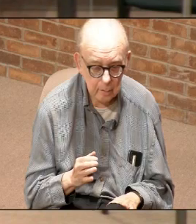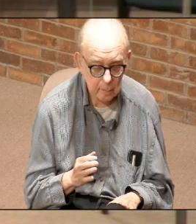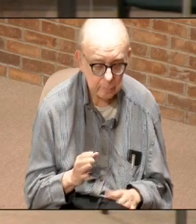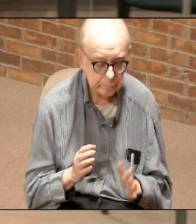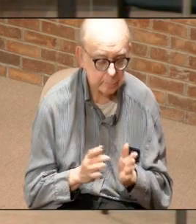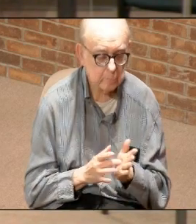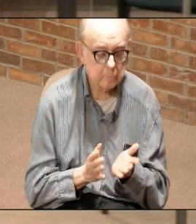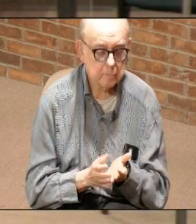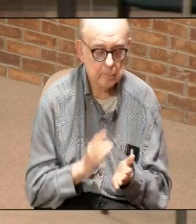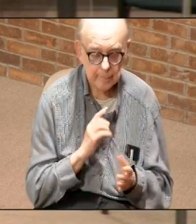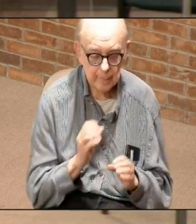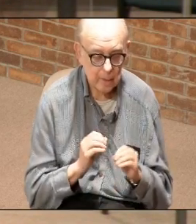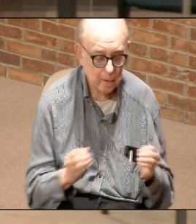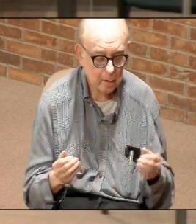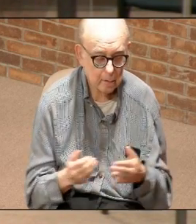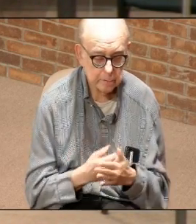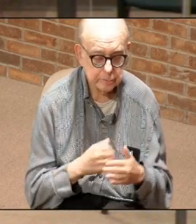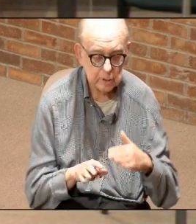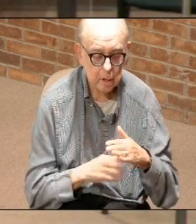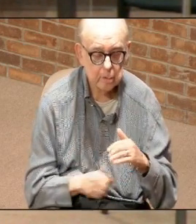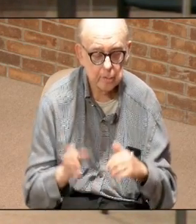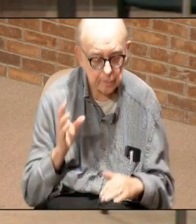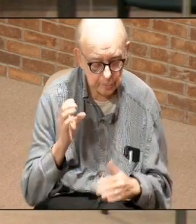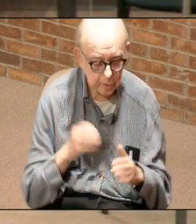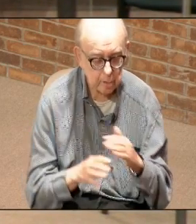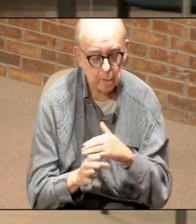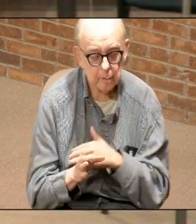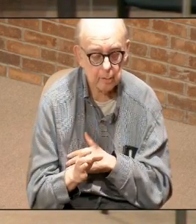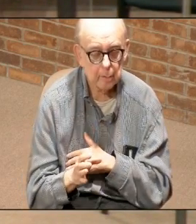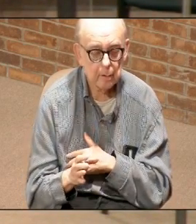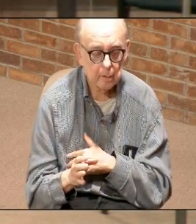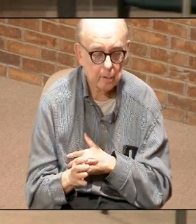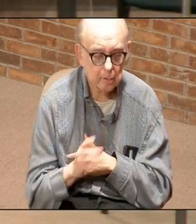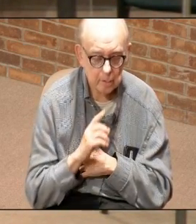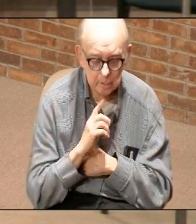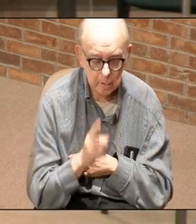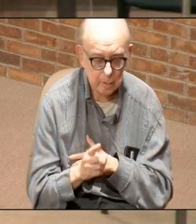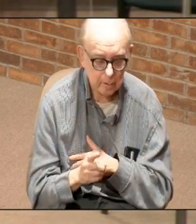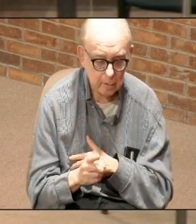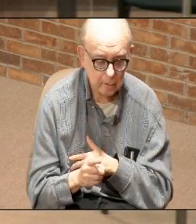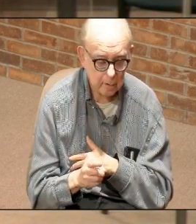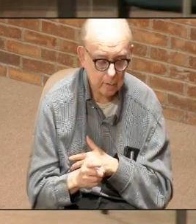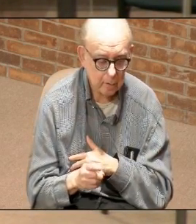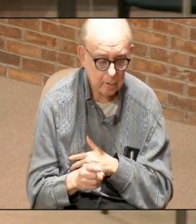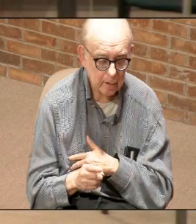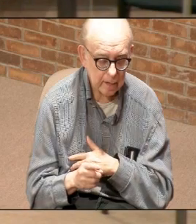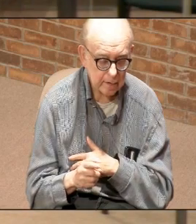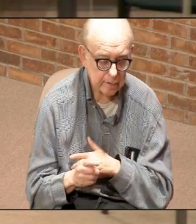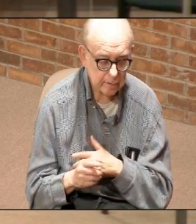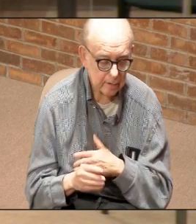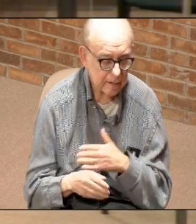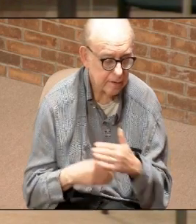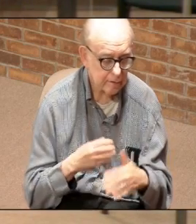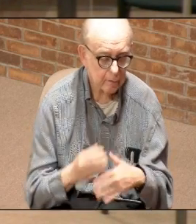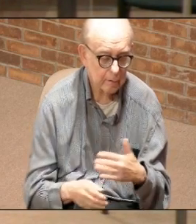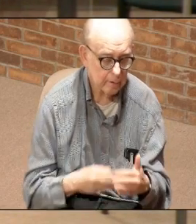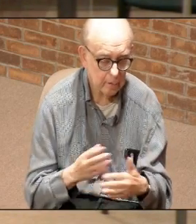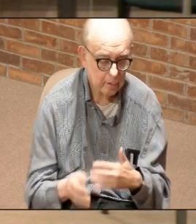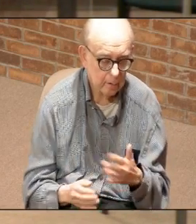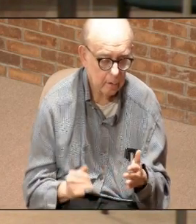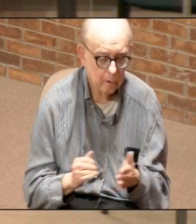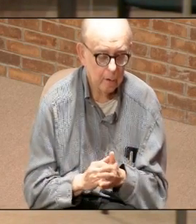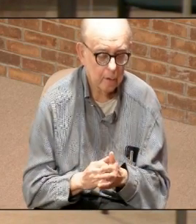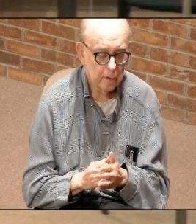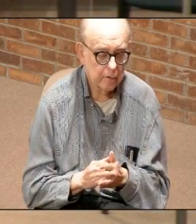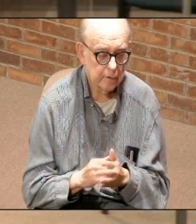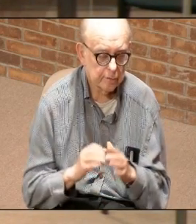The Bible says there is nothing new under the sun. It is cyclical. They say this is